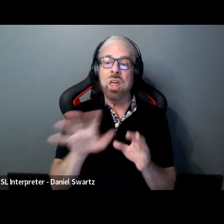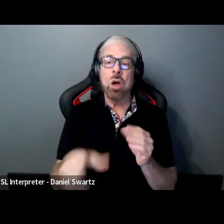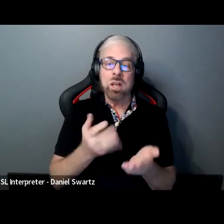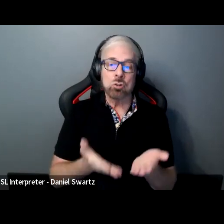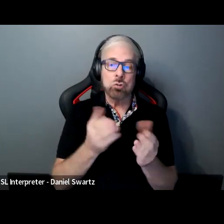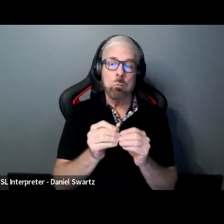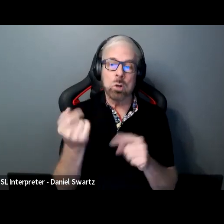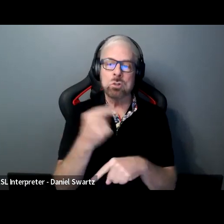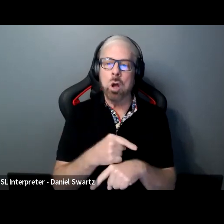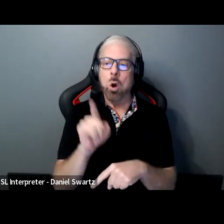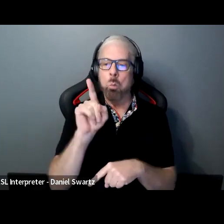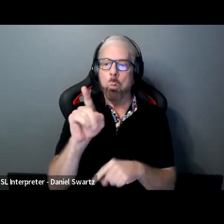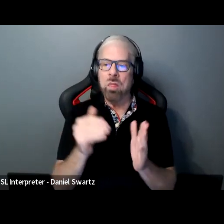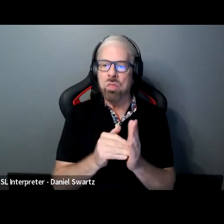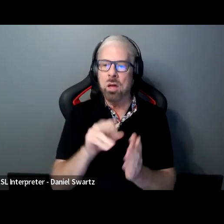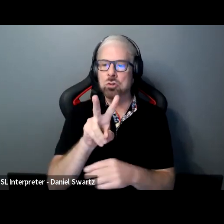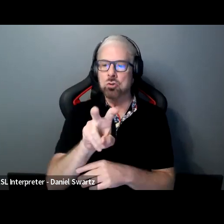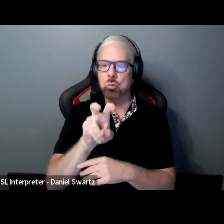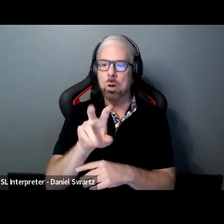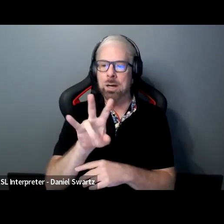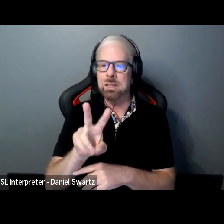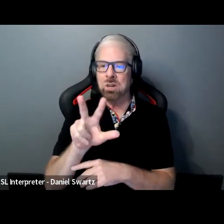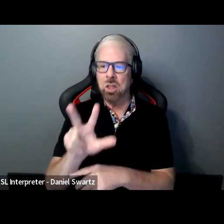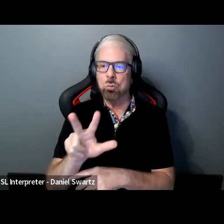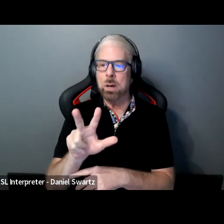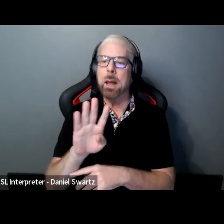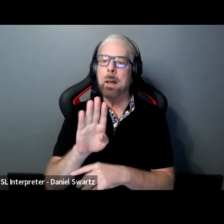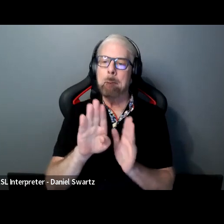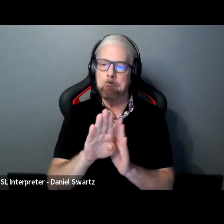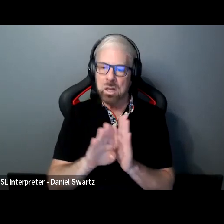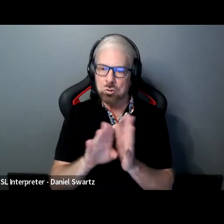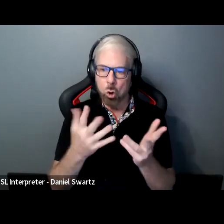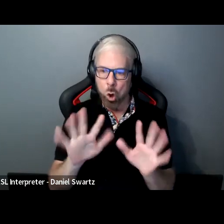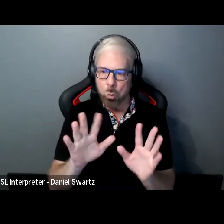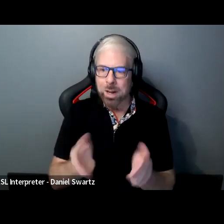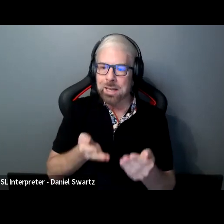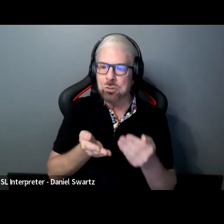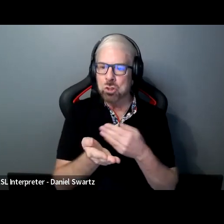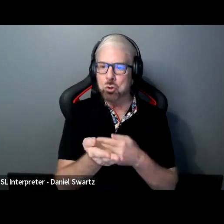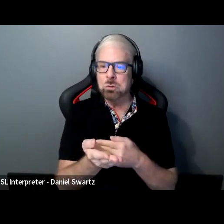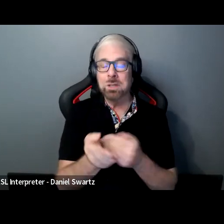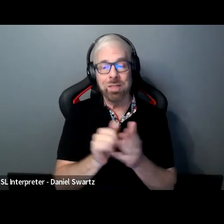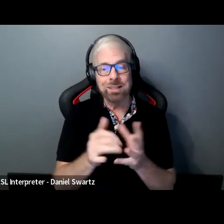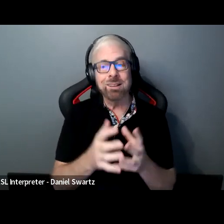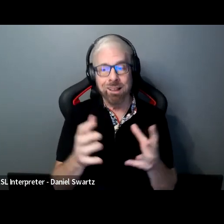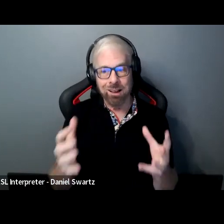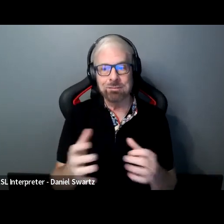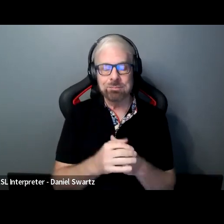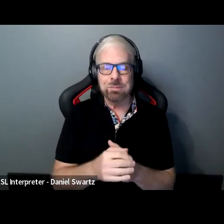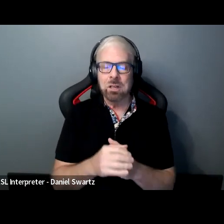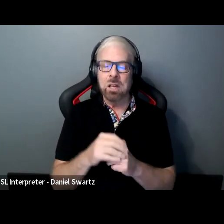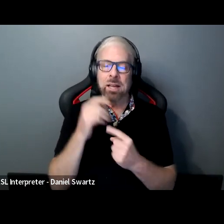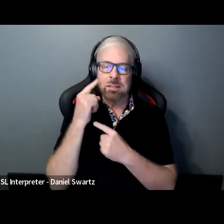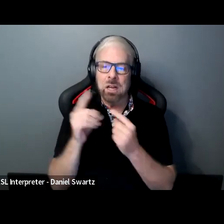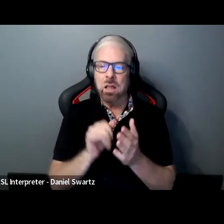there's 1,273 bills already introduced. That's a lot. It's, you know, when you consider